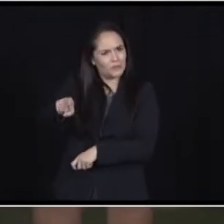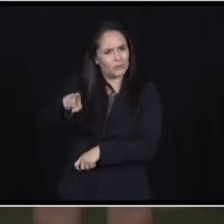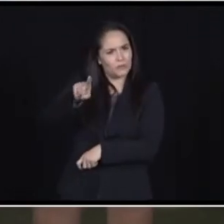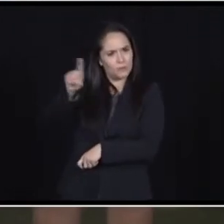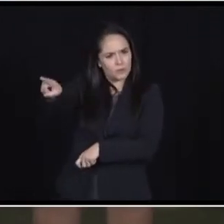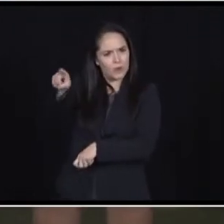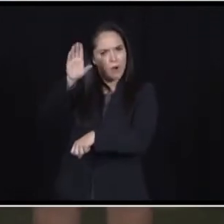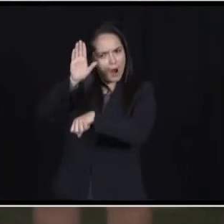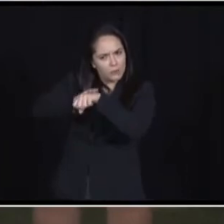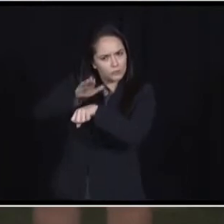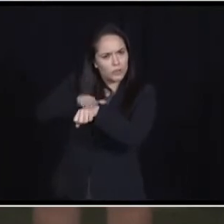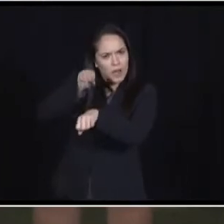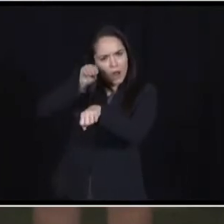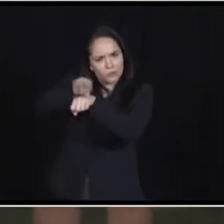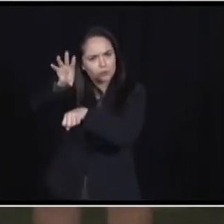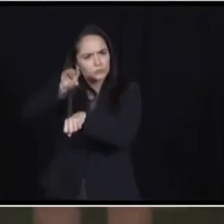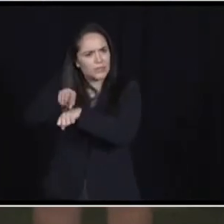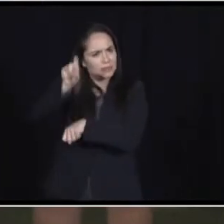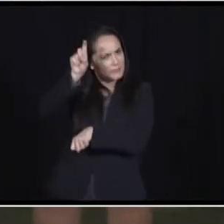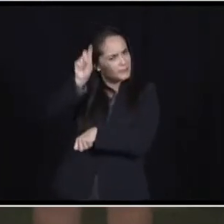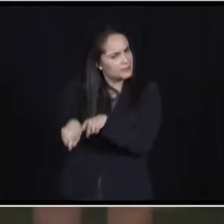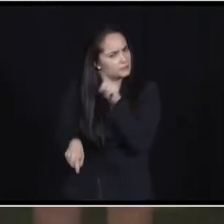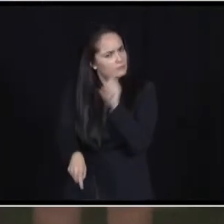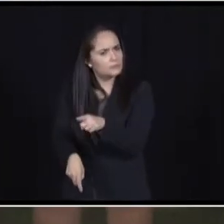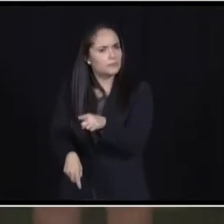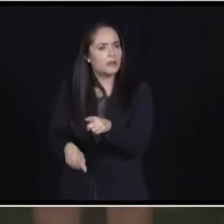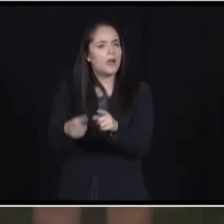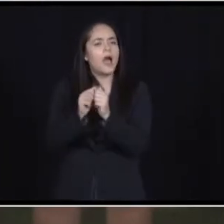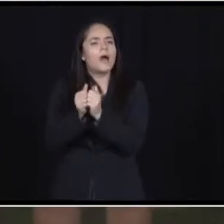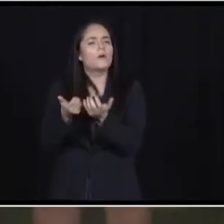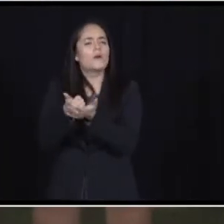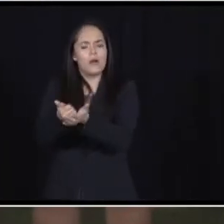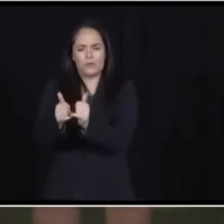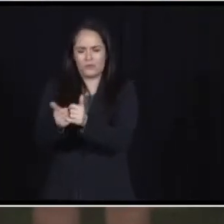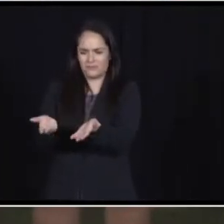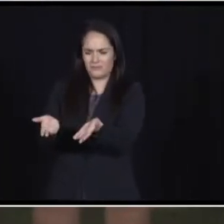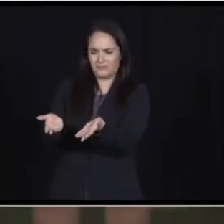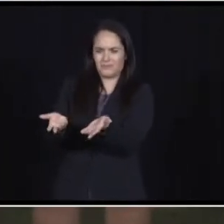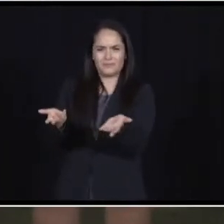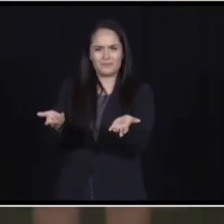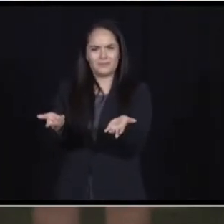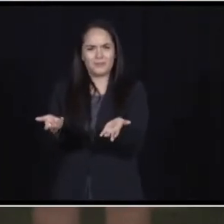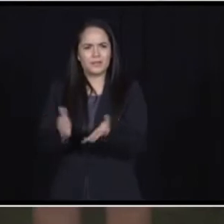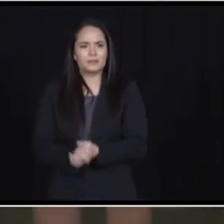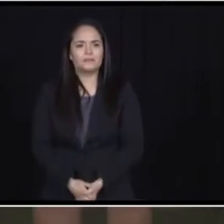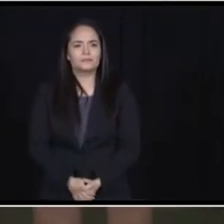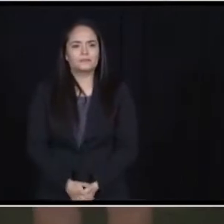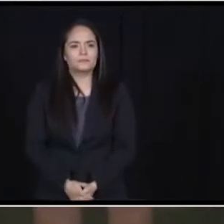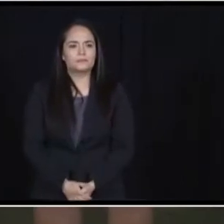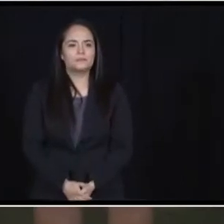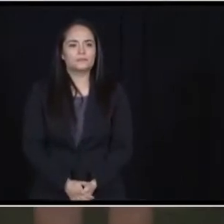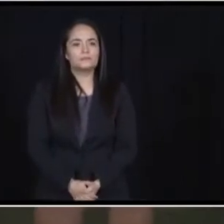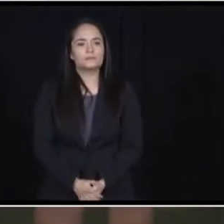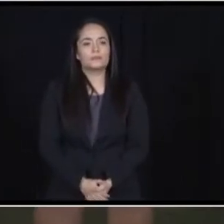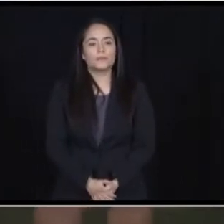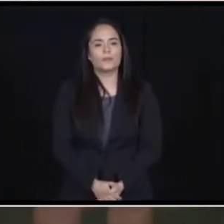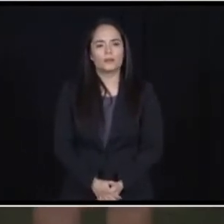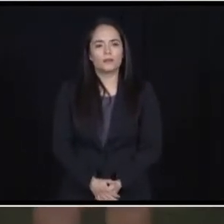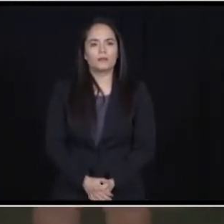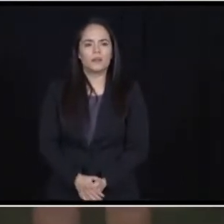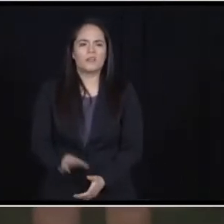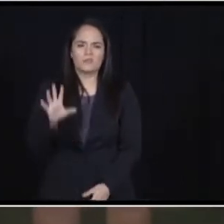but something, I've seen it firsthand when I've been up to Thunder Bay, and it's concerning. But I'm going to pass it over